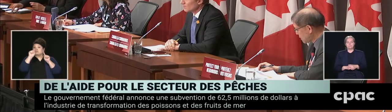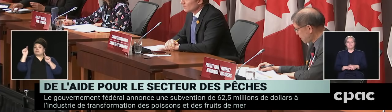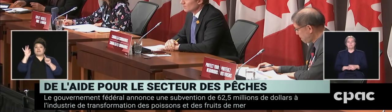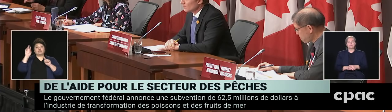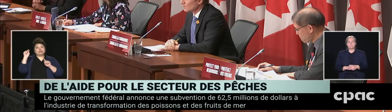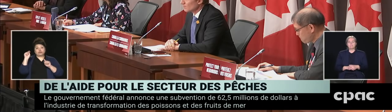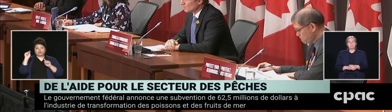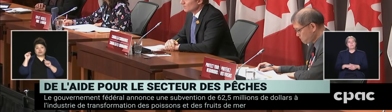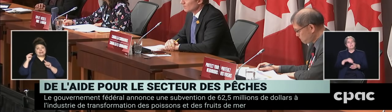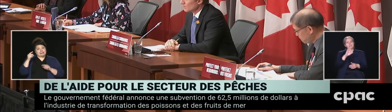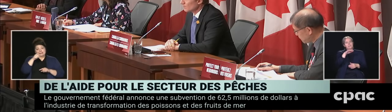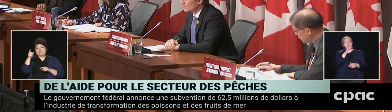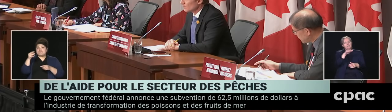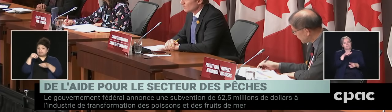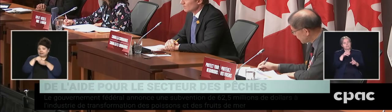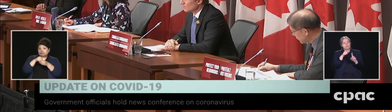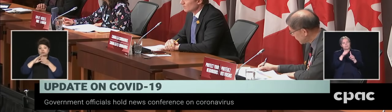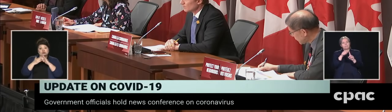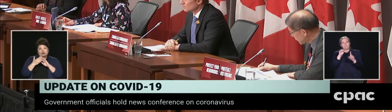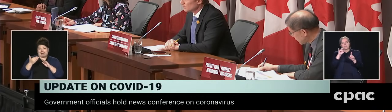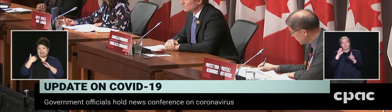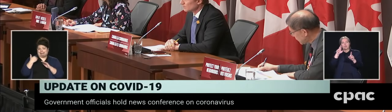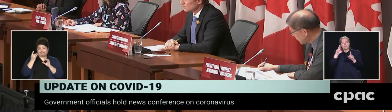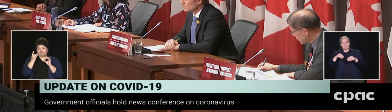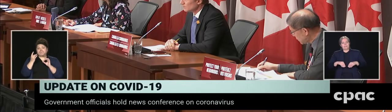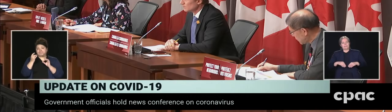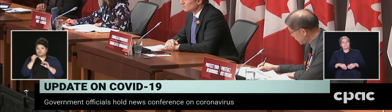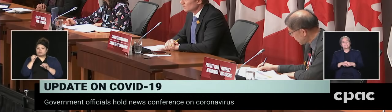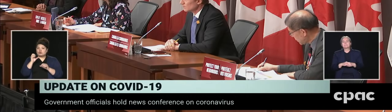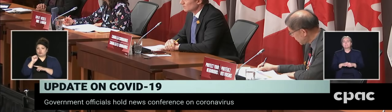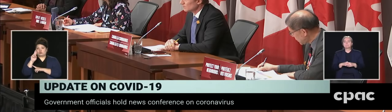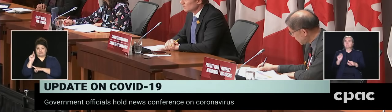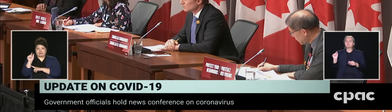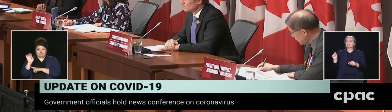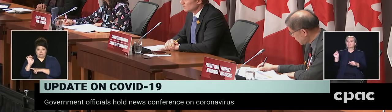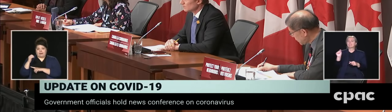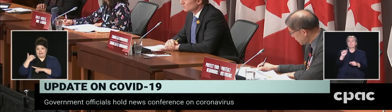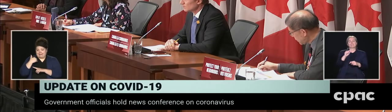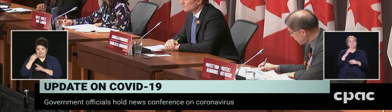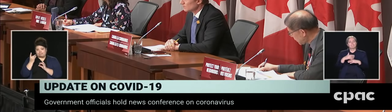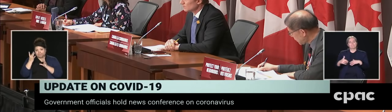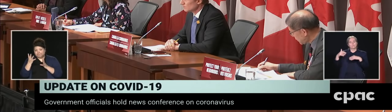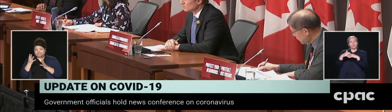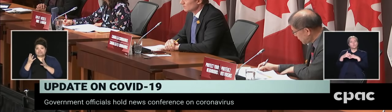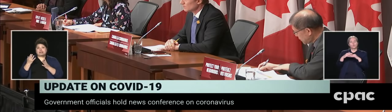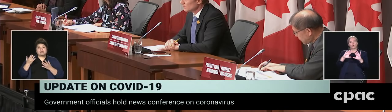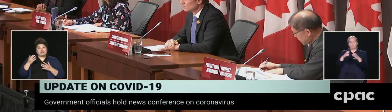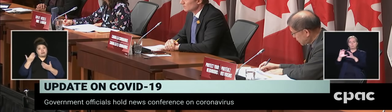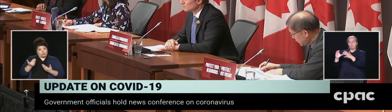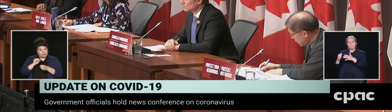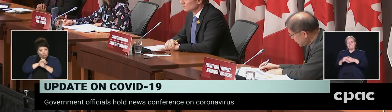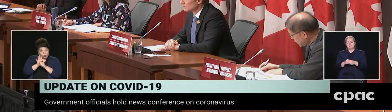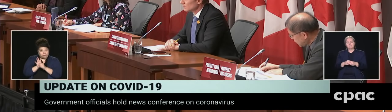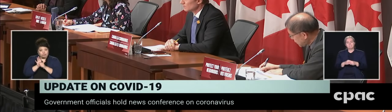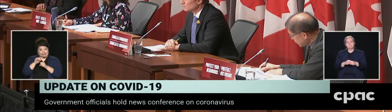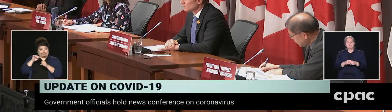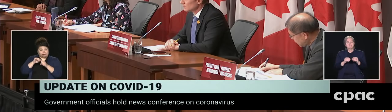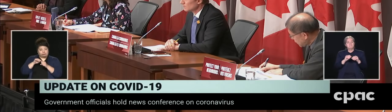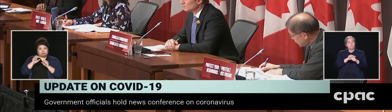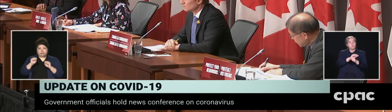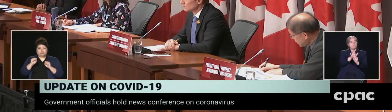crises before this pandemic started, and we know that COVID-19 is only going to have a compound mental health impacts